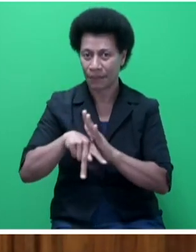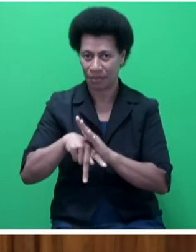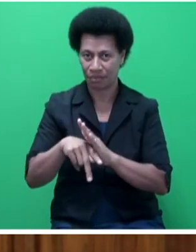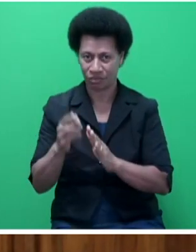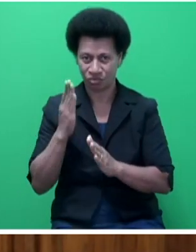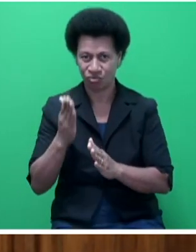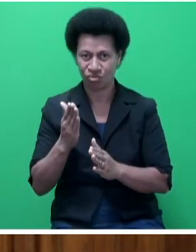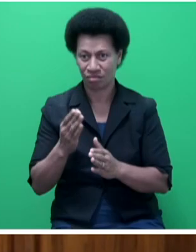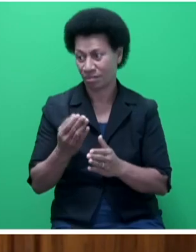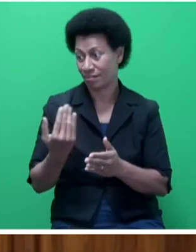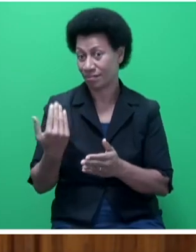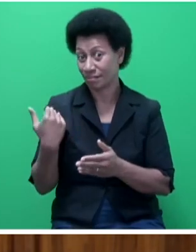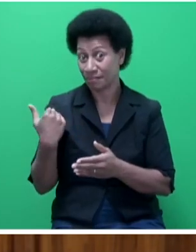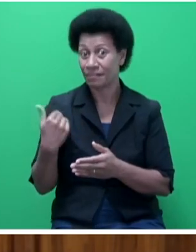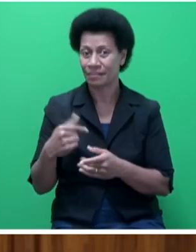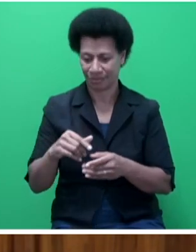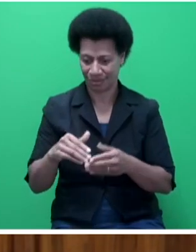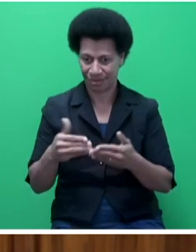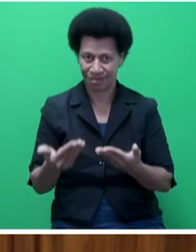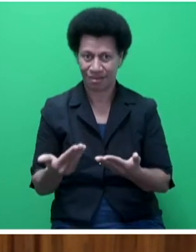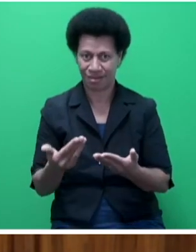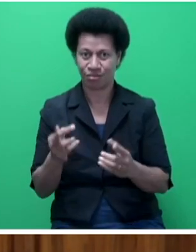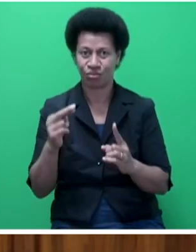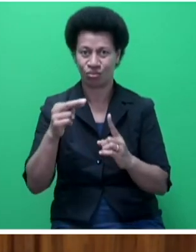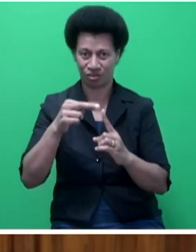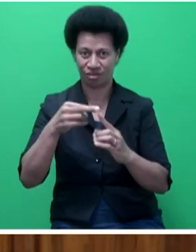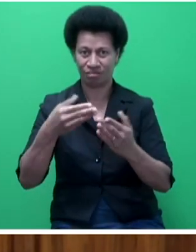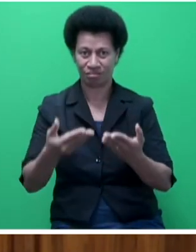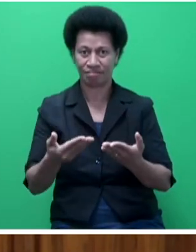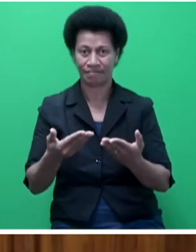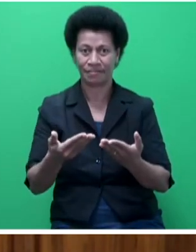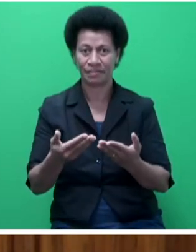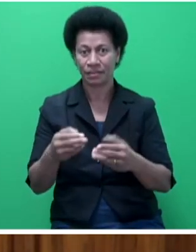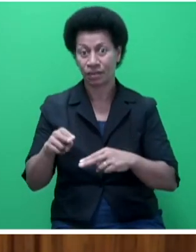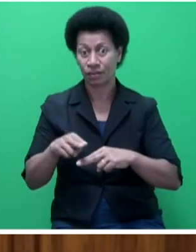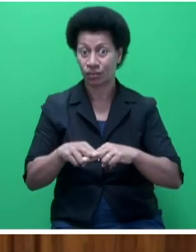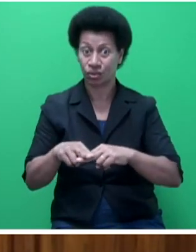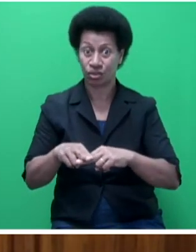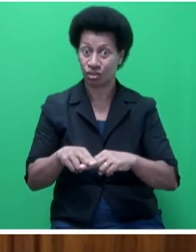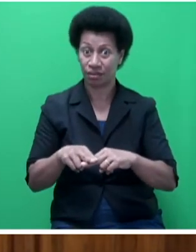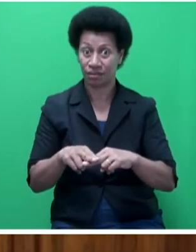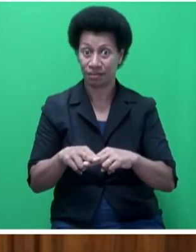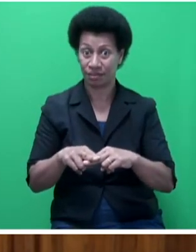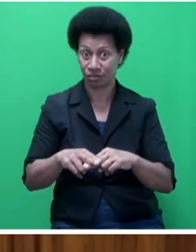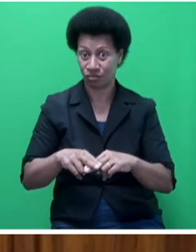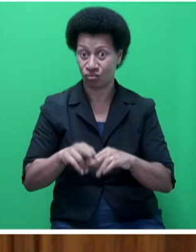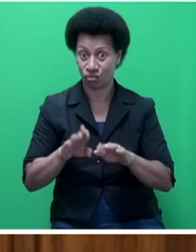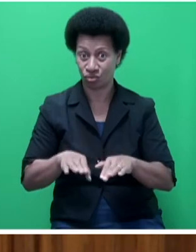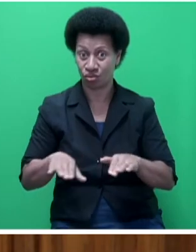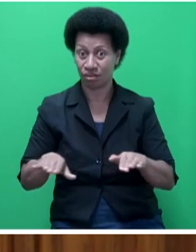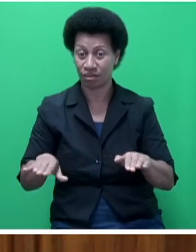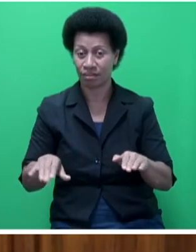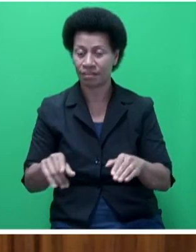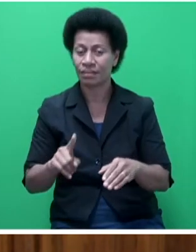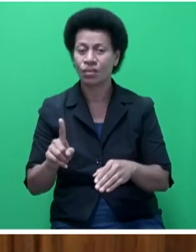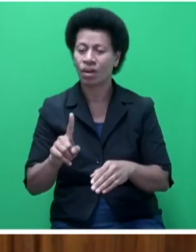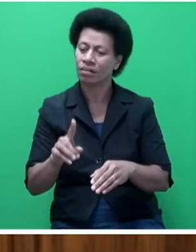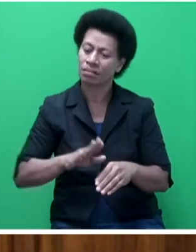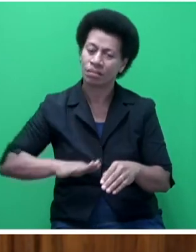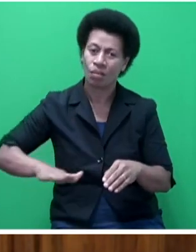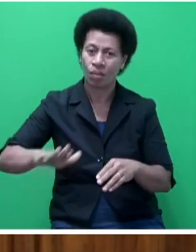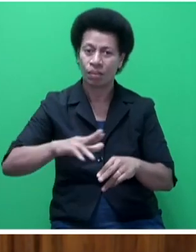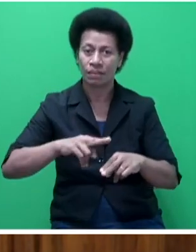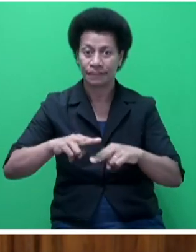am today. Children of Fiji deserve this, a Fiji where all